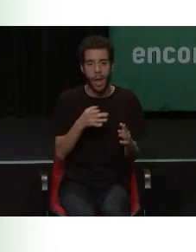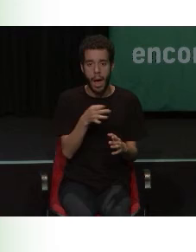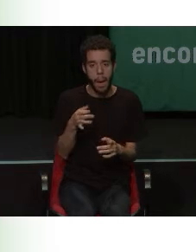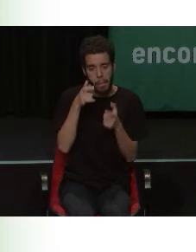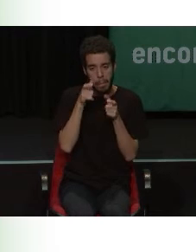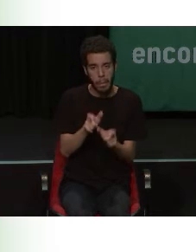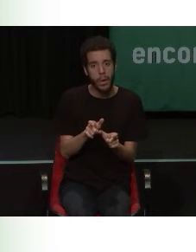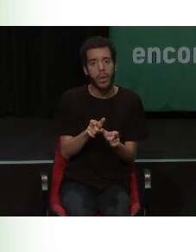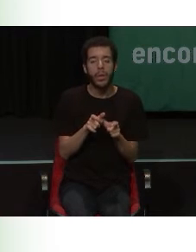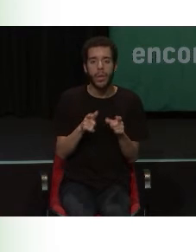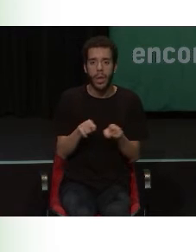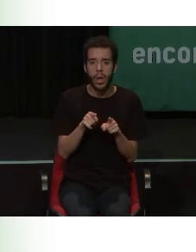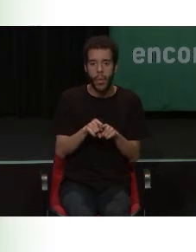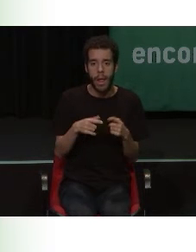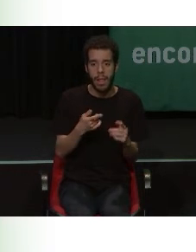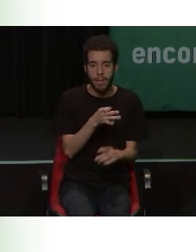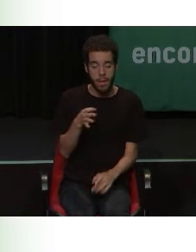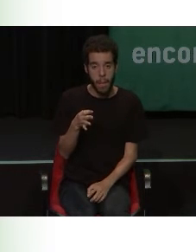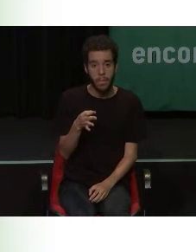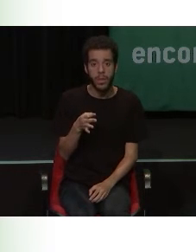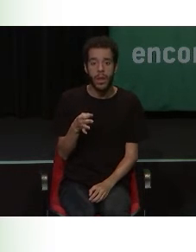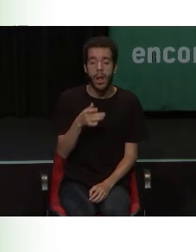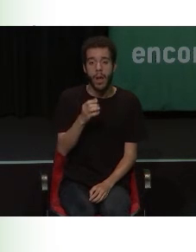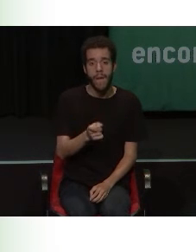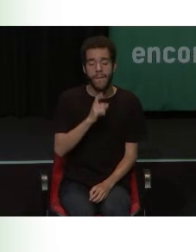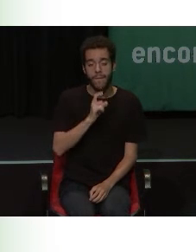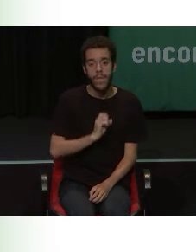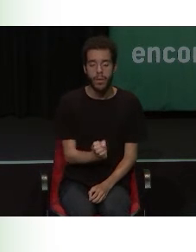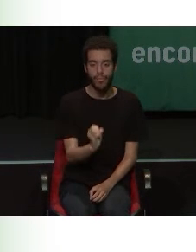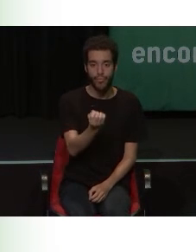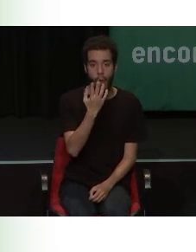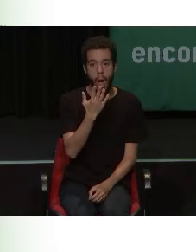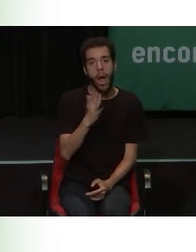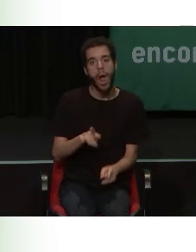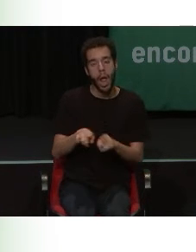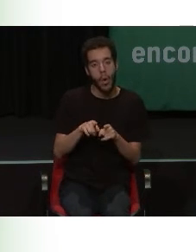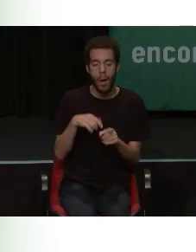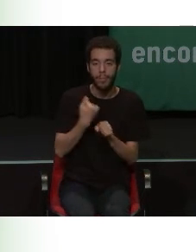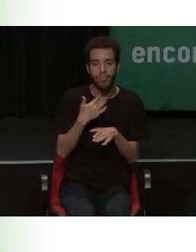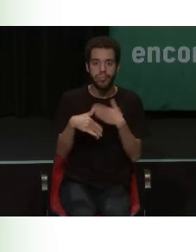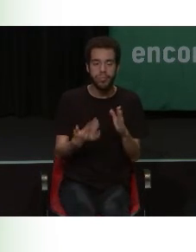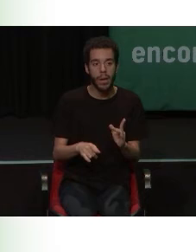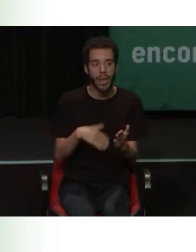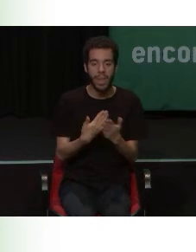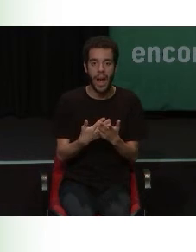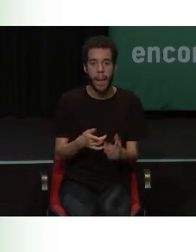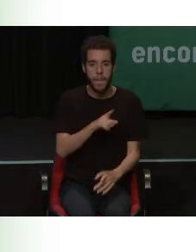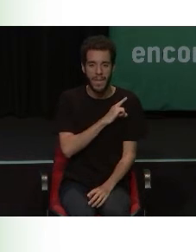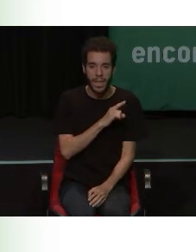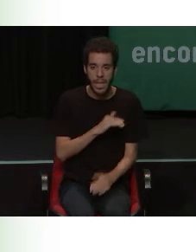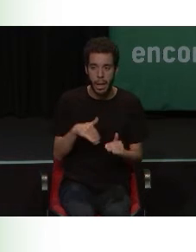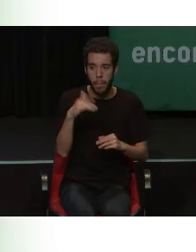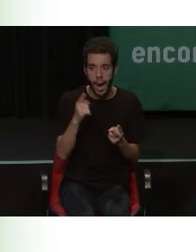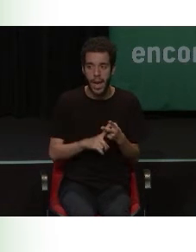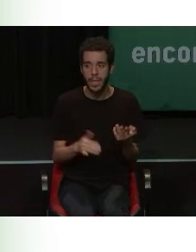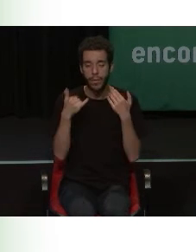people. à adoção destas aplicações They adhere very quando well to the mensagens adoption of these apps melhor de privacidade e because de